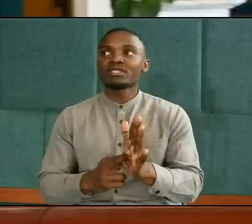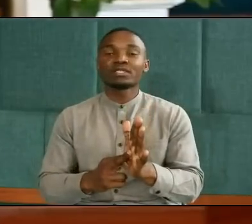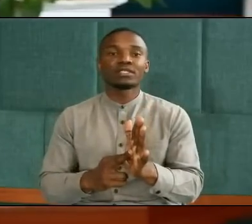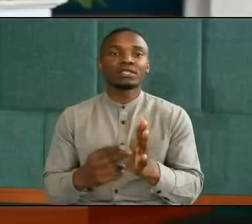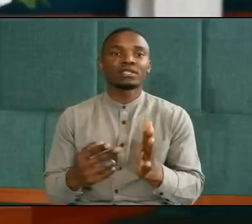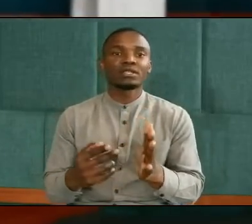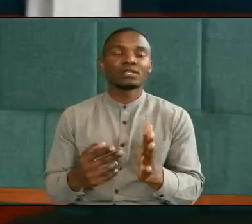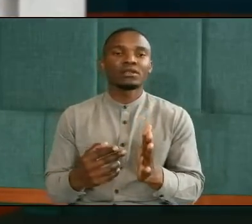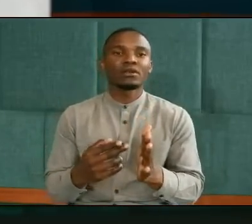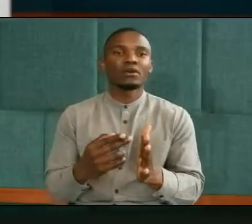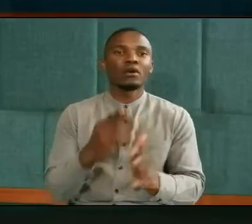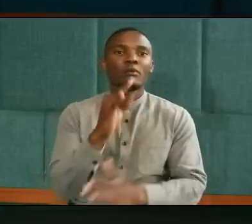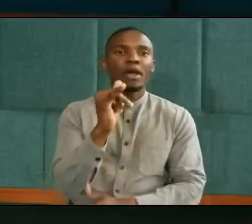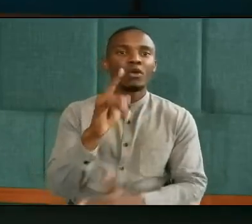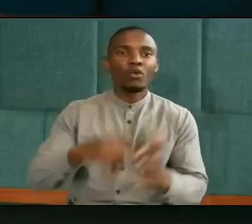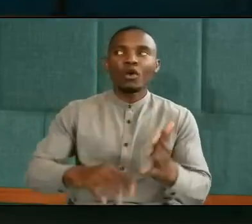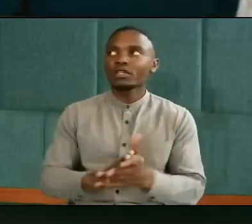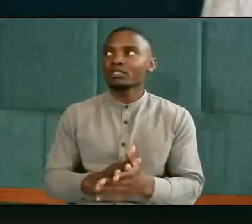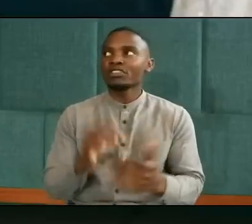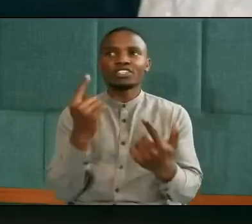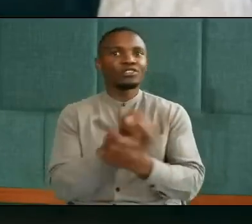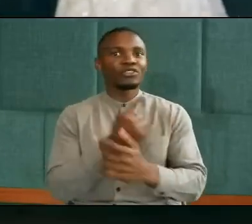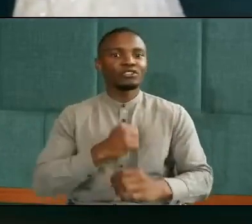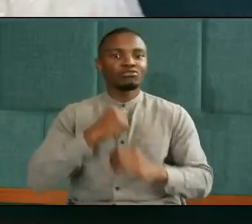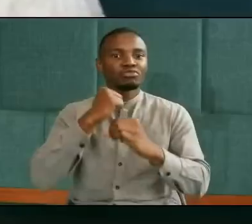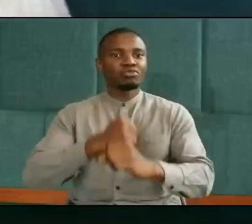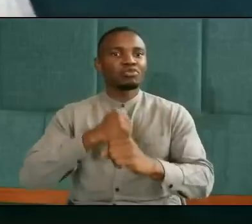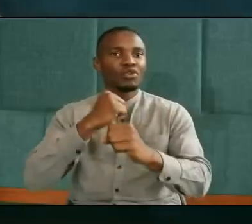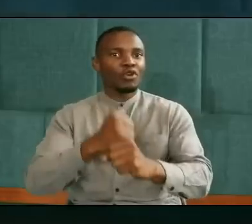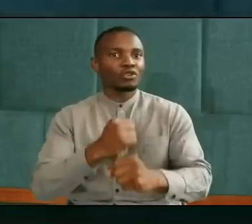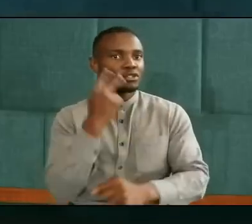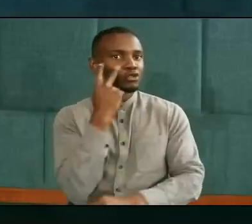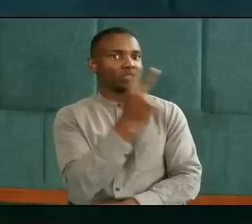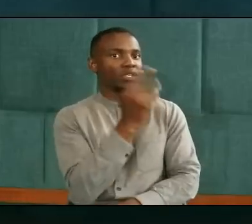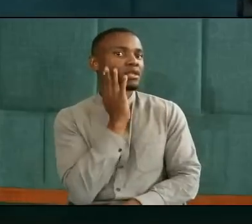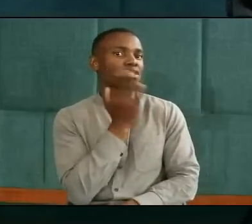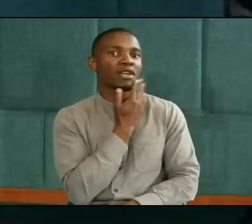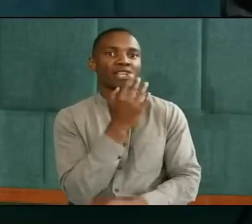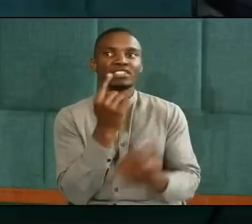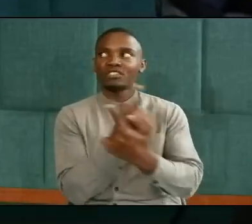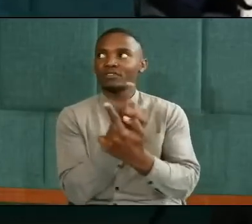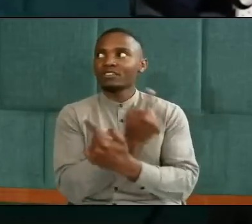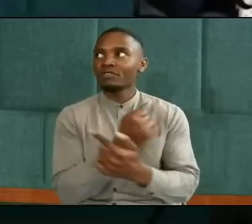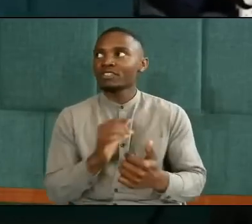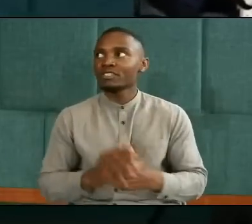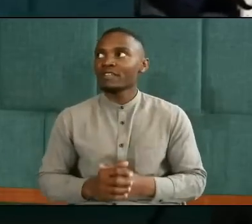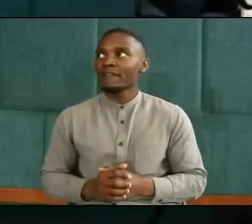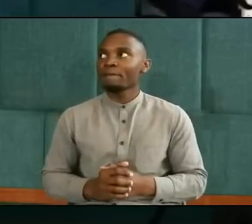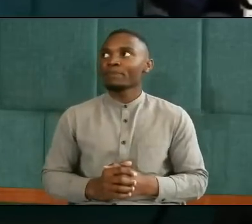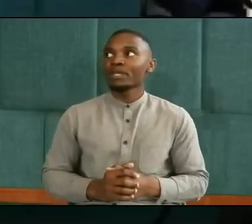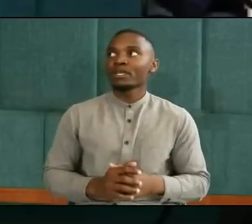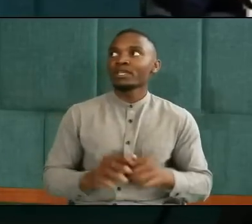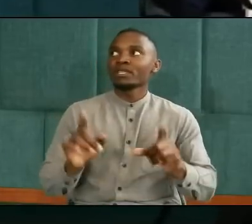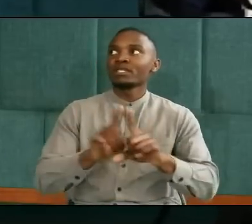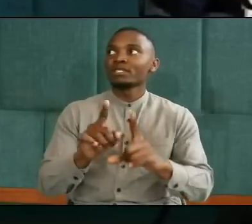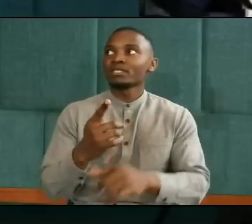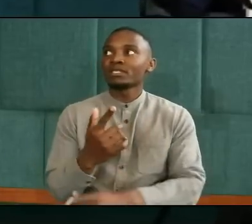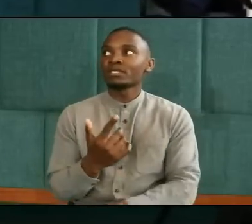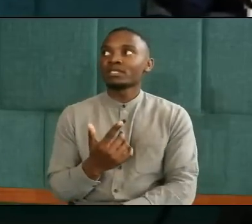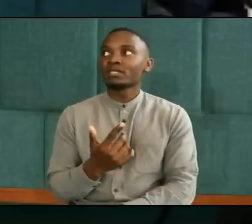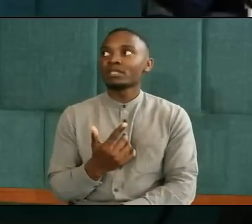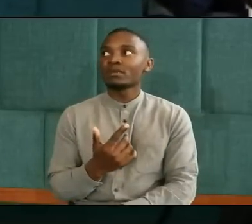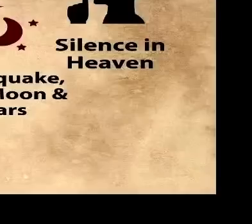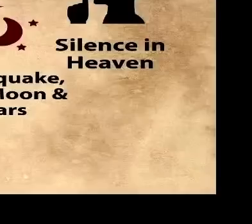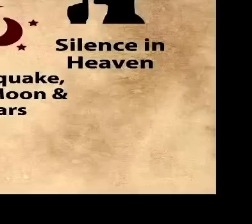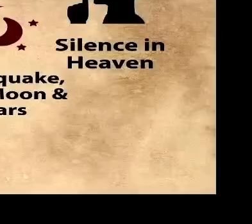Revelation by a white horse, red horse, black horse, pale horse. And then souls crying out, then the earthquakes in sun, moon, and star. And